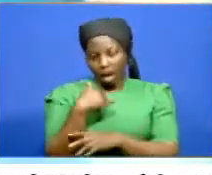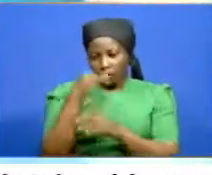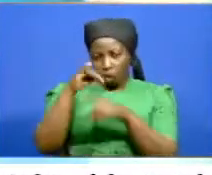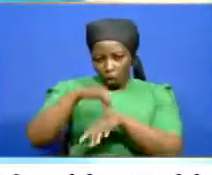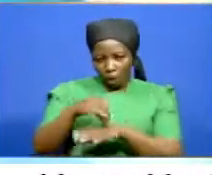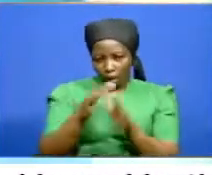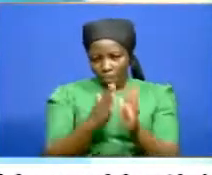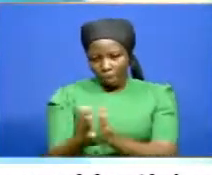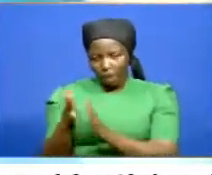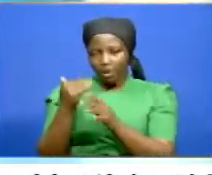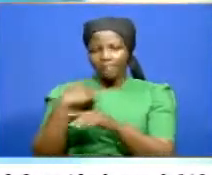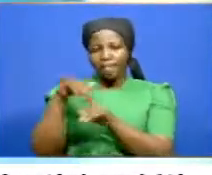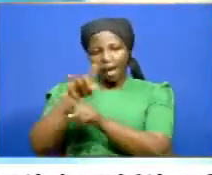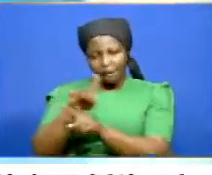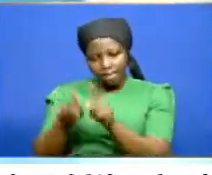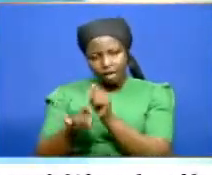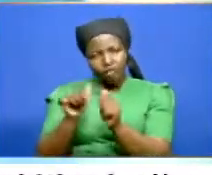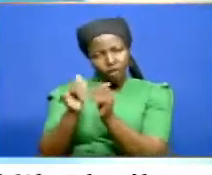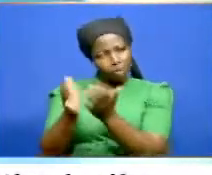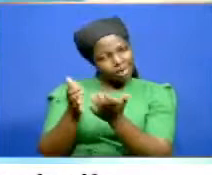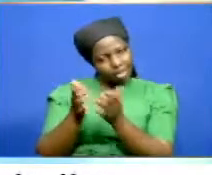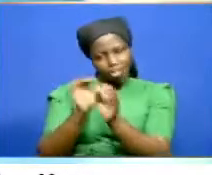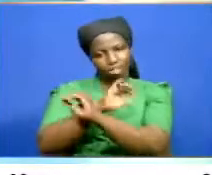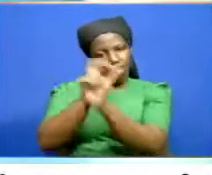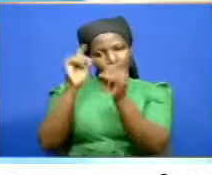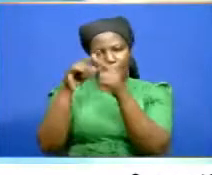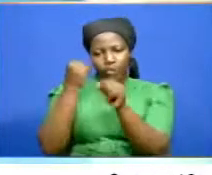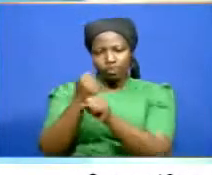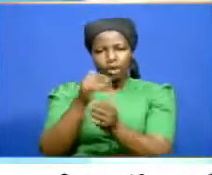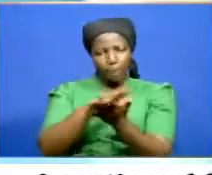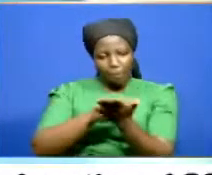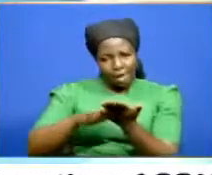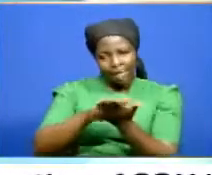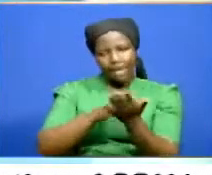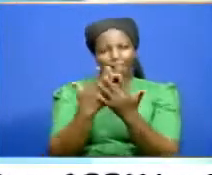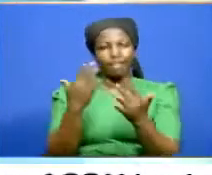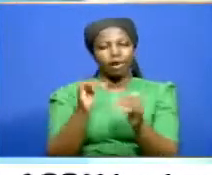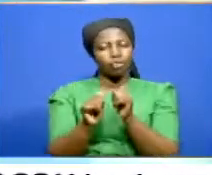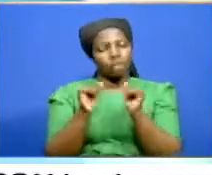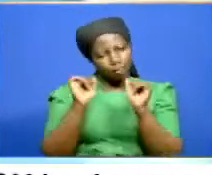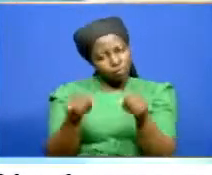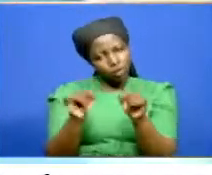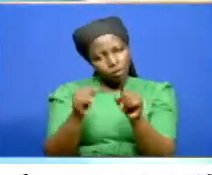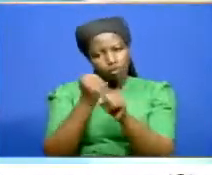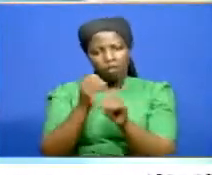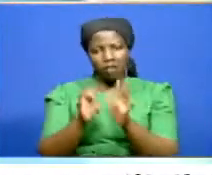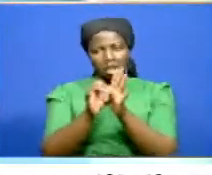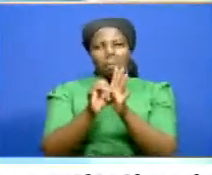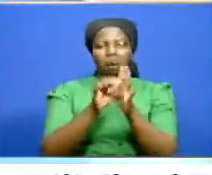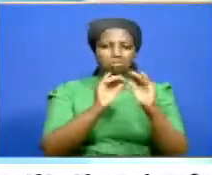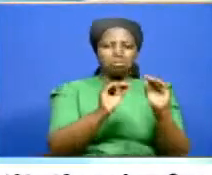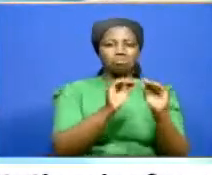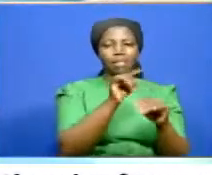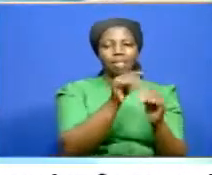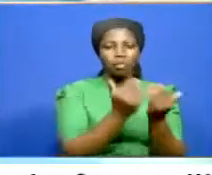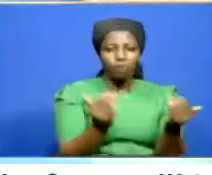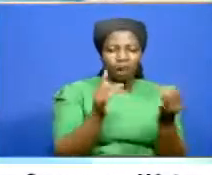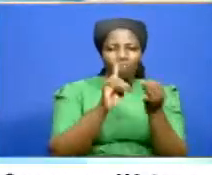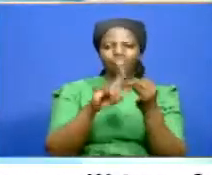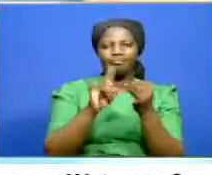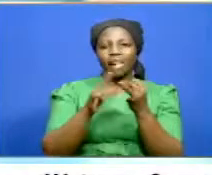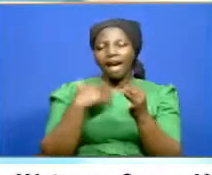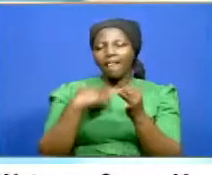have everything that we need, but at least doing the basic things that we can do, for example, like, you know, just getting these kids, you know, having a